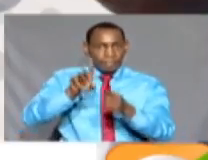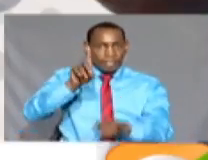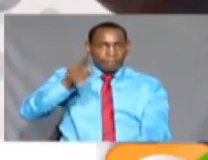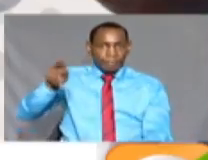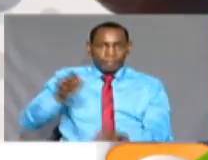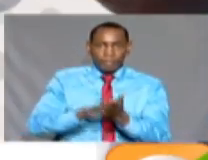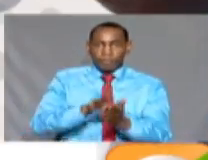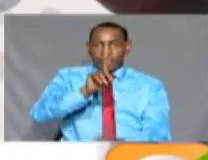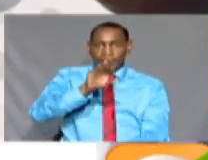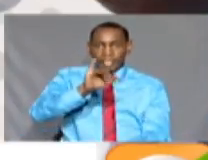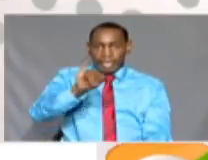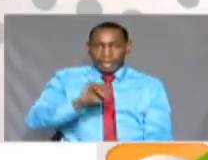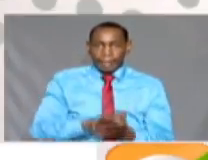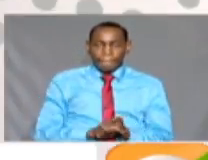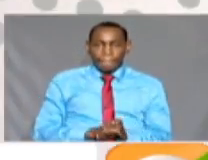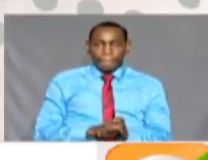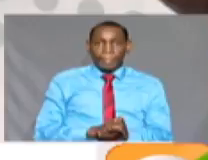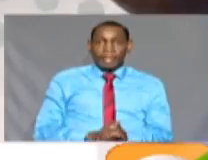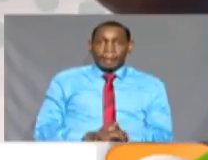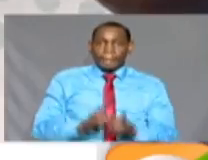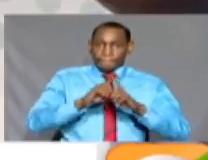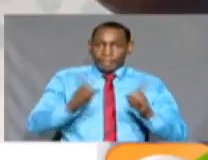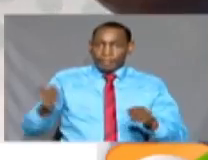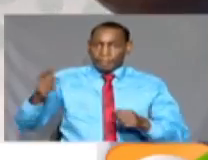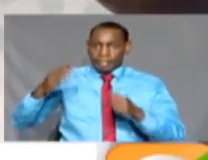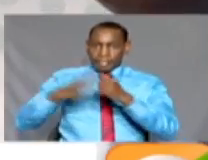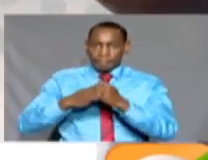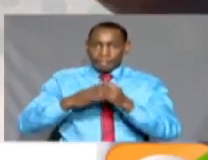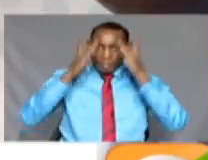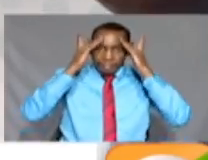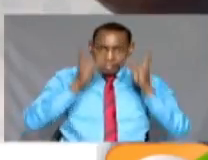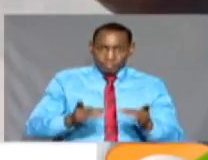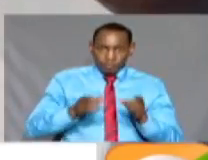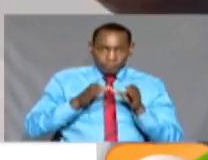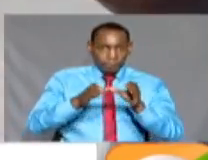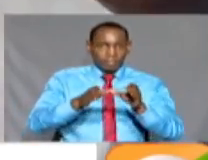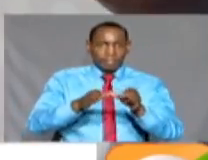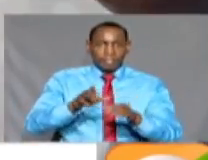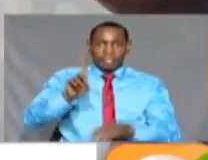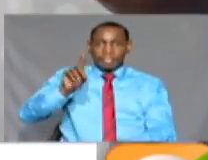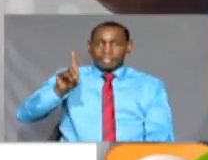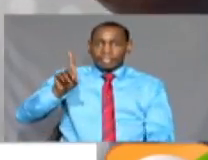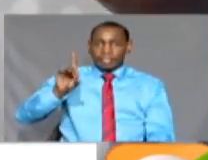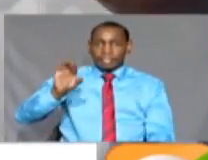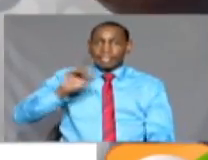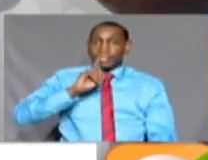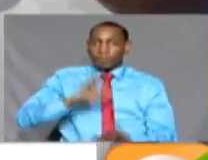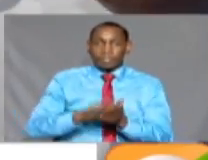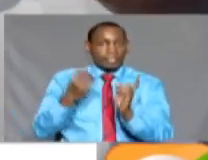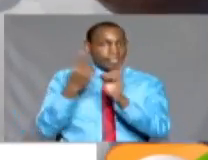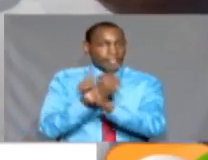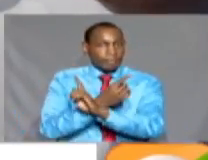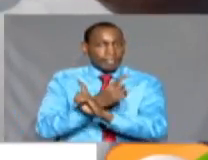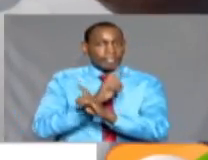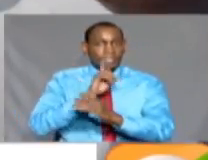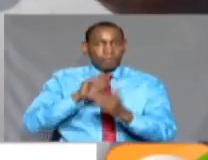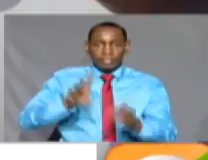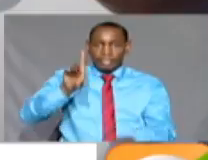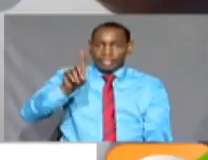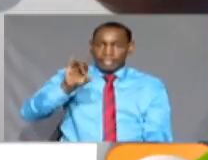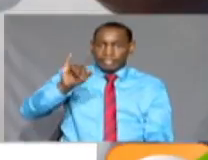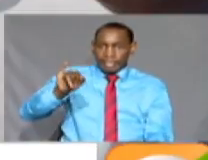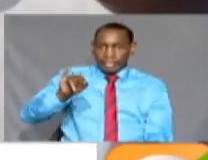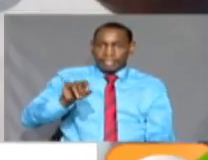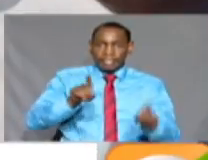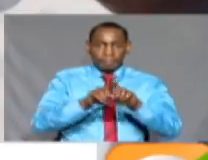DPP and DCI. Although the September ruling is in force, Kinoti argues otherwise. He says at the DCI,